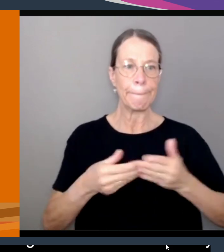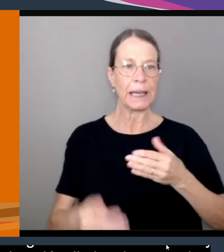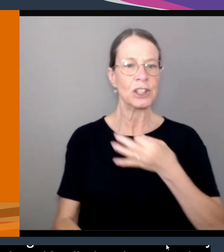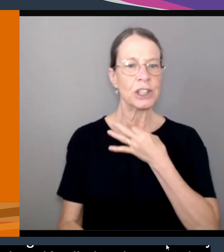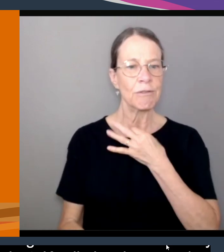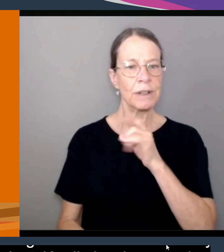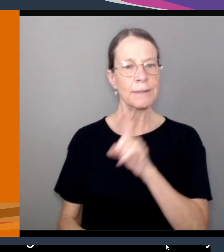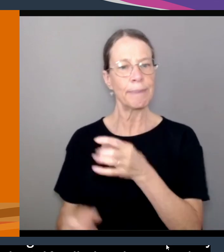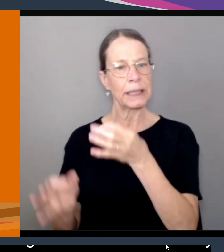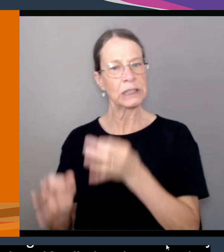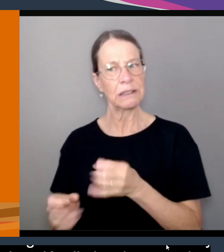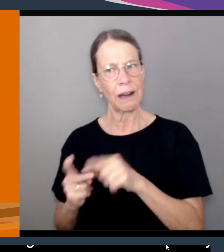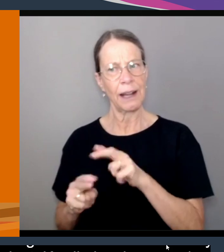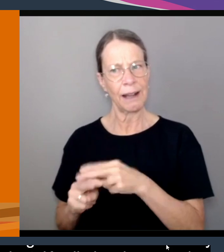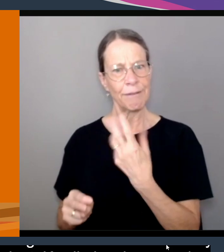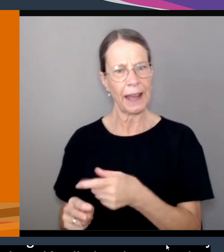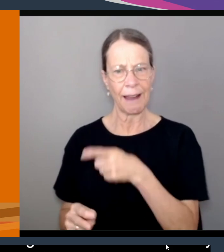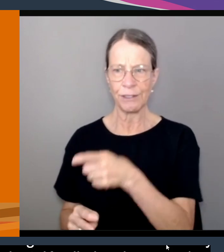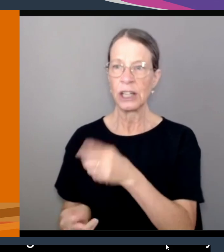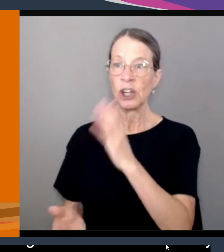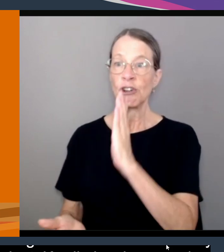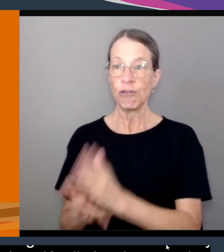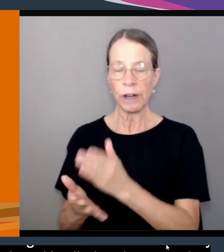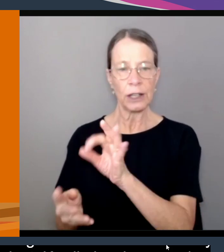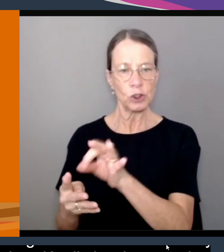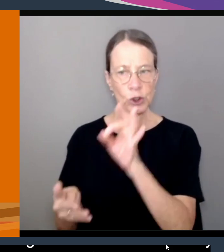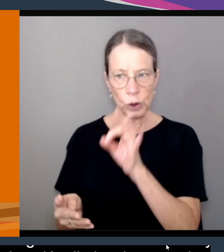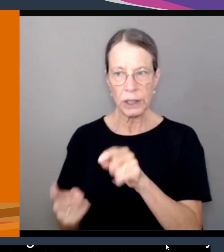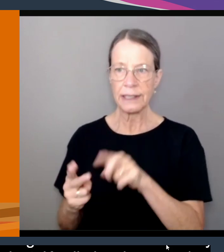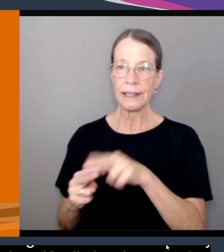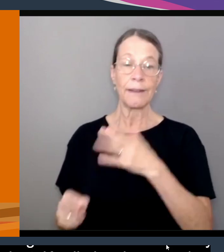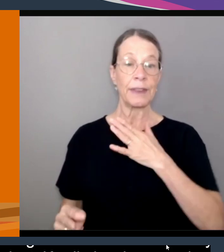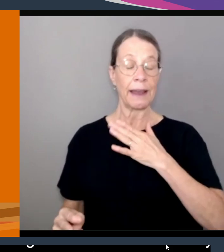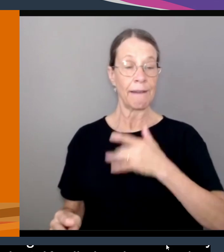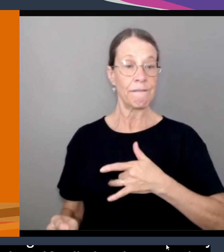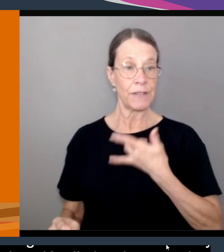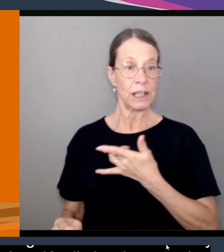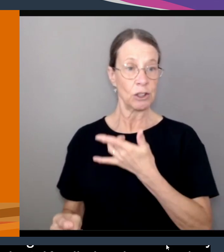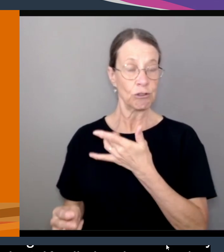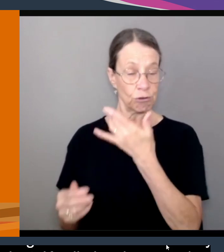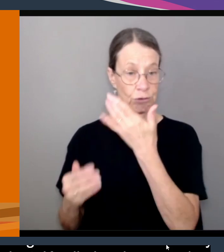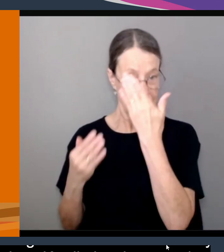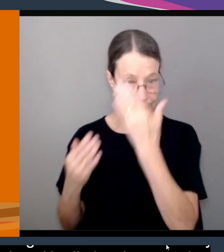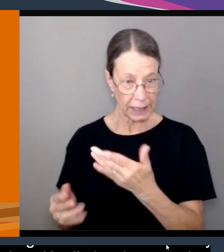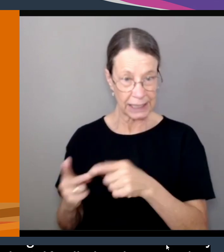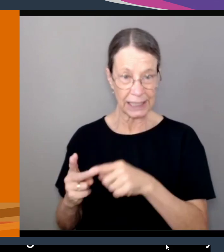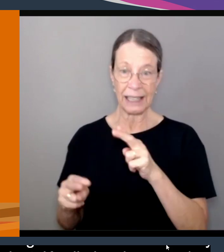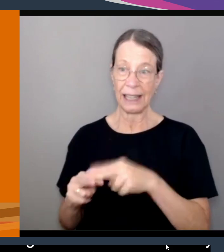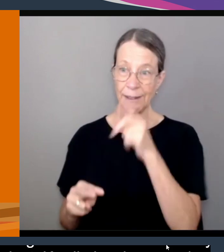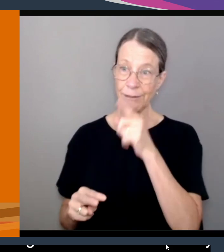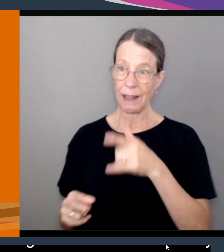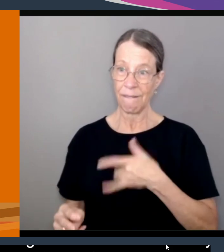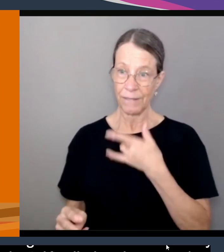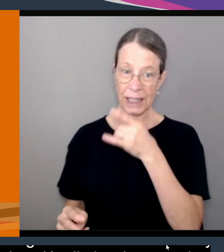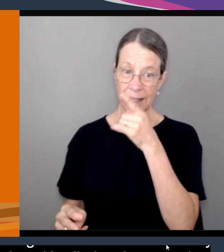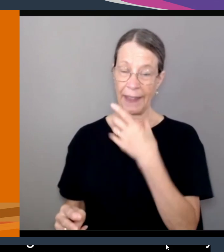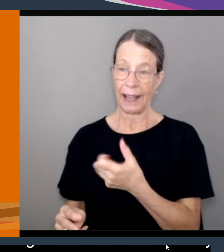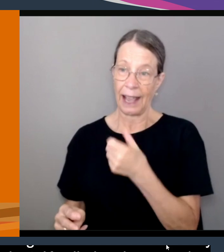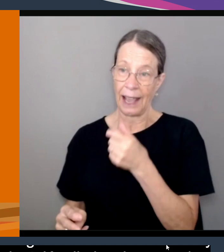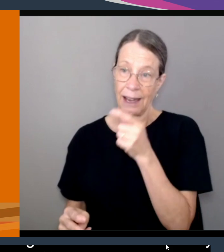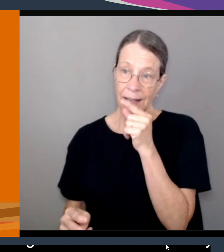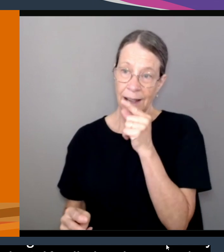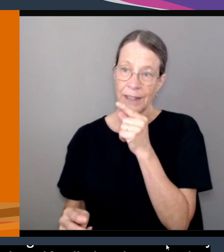real choice, whether they feel respected, and whether they're actually able to make informed choices about their bodies, lives, and relationships. So by centering